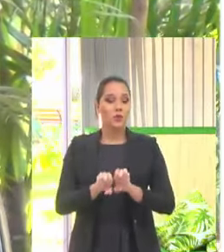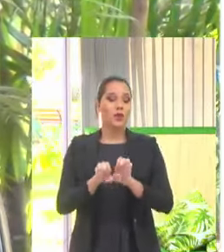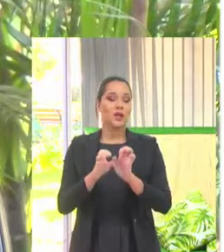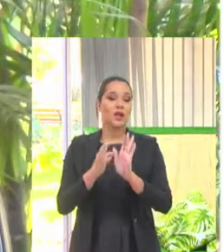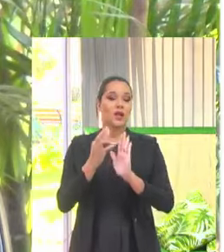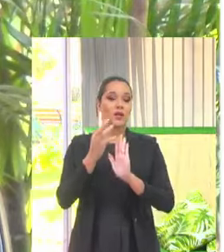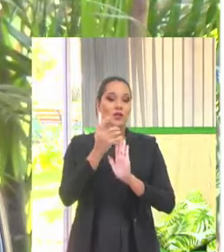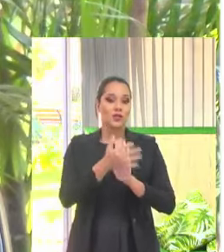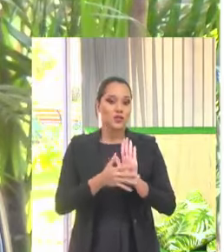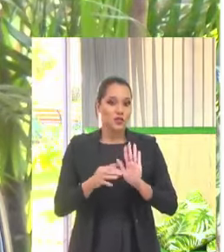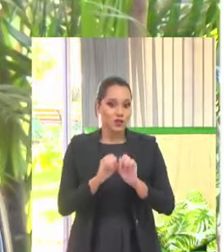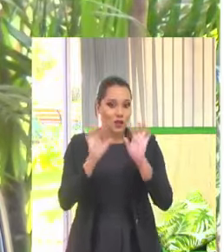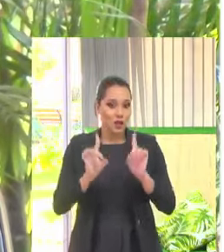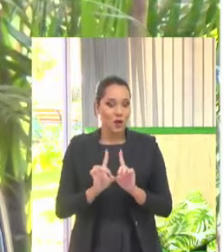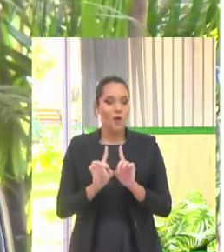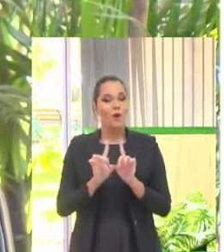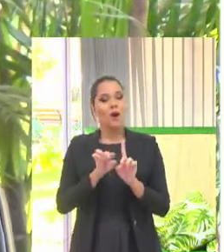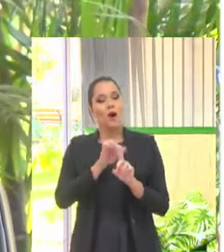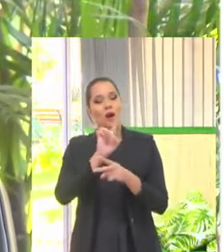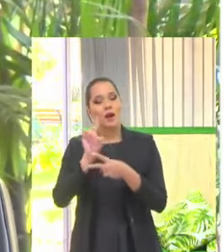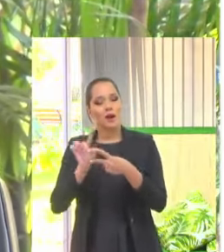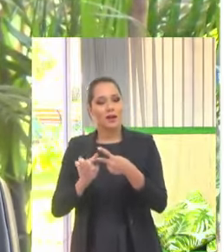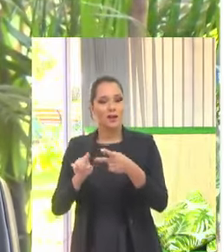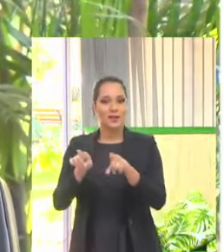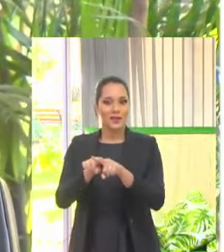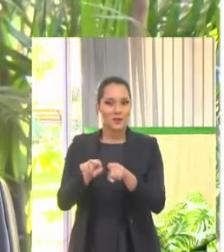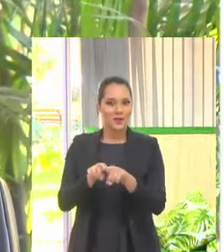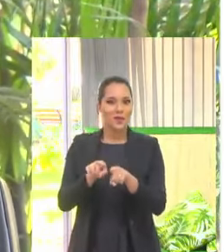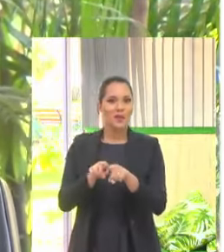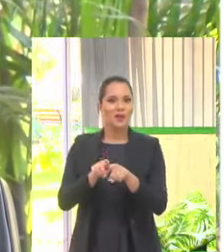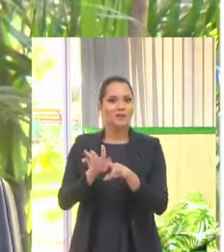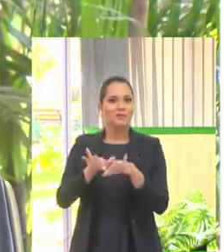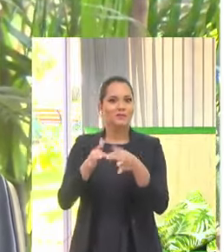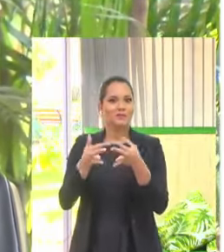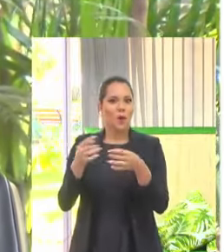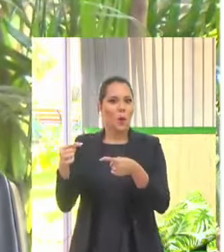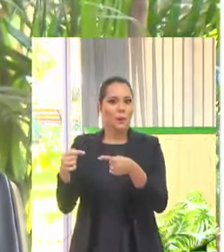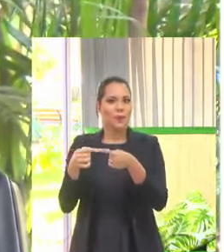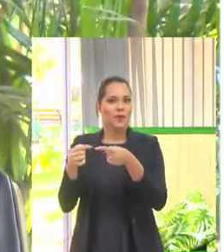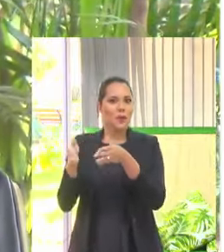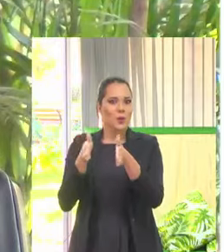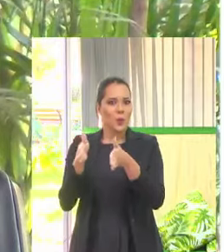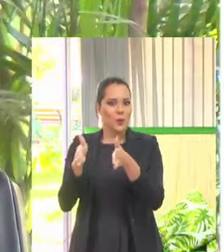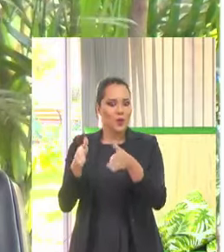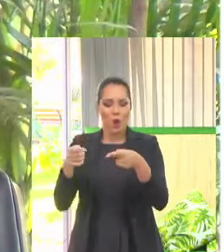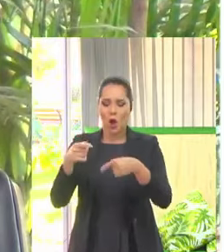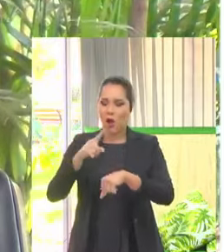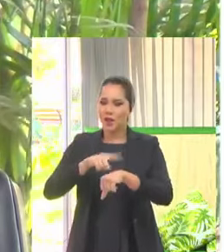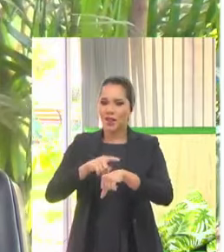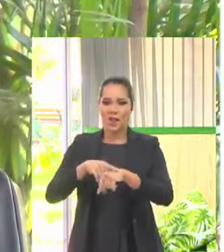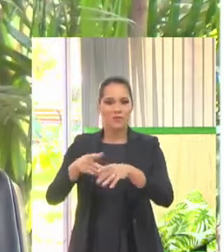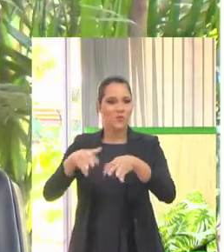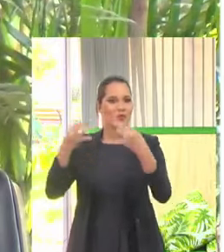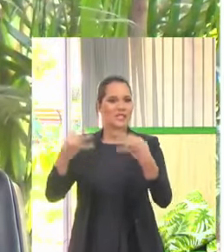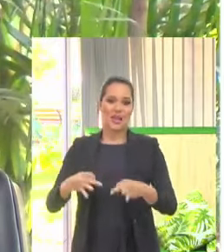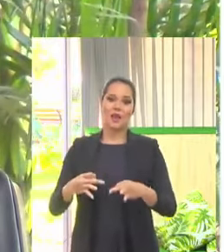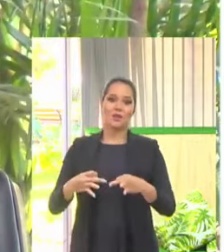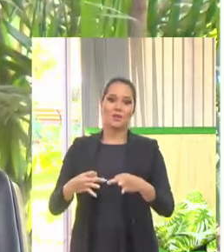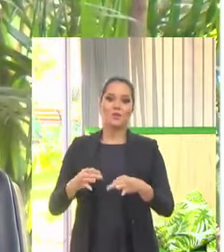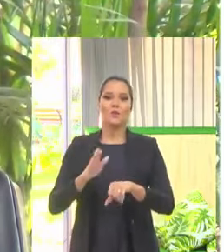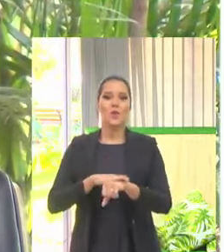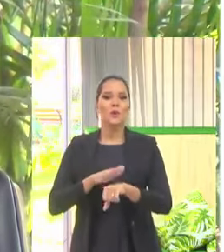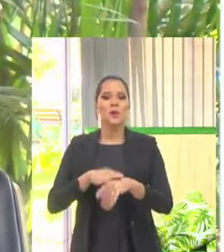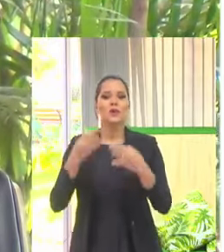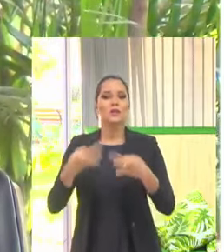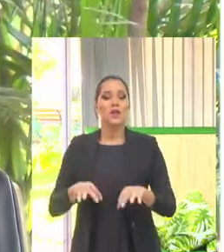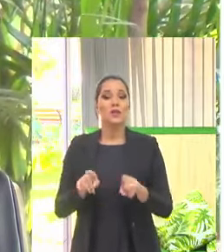very time appropriate. The timing is perfect because of the G20 discussions